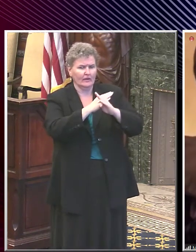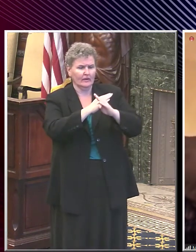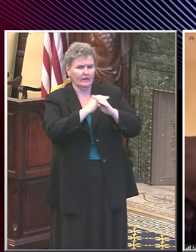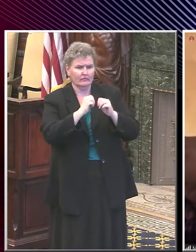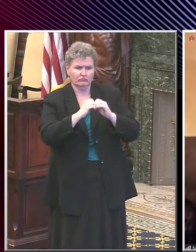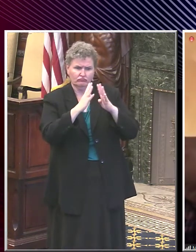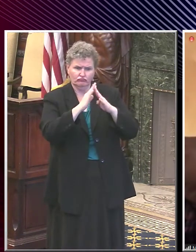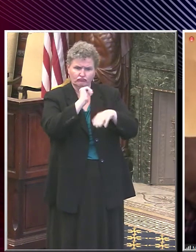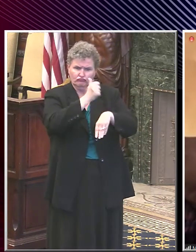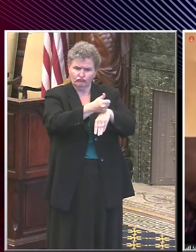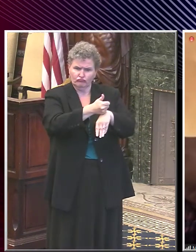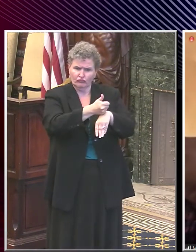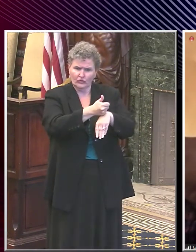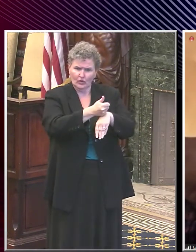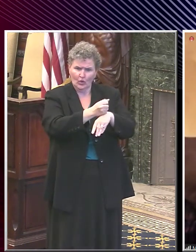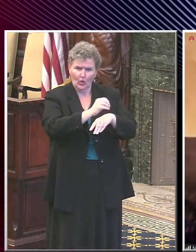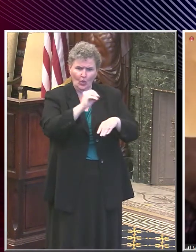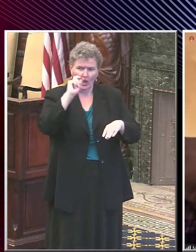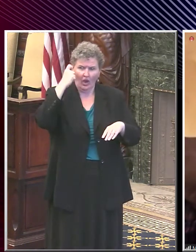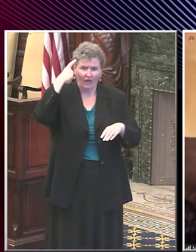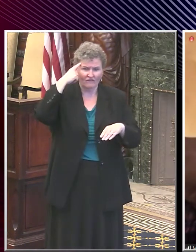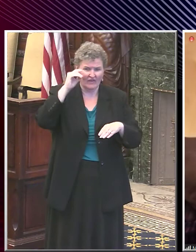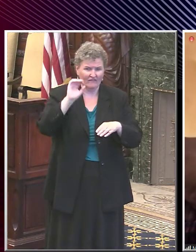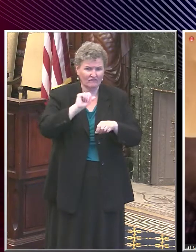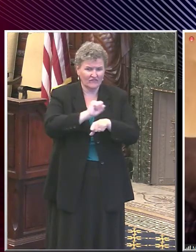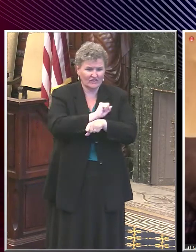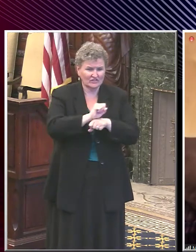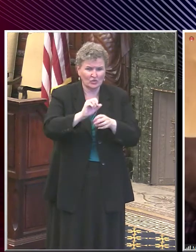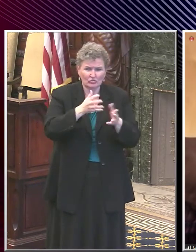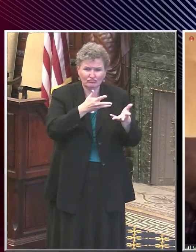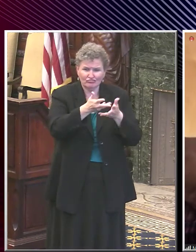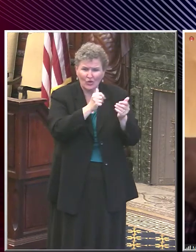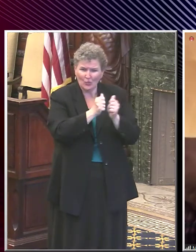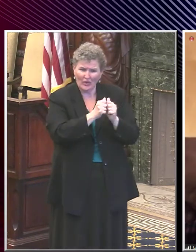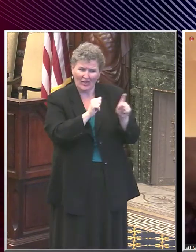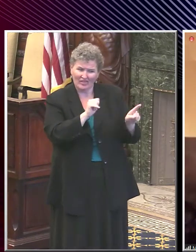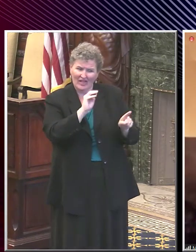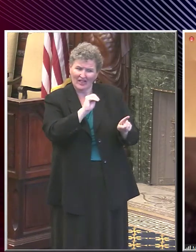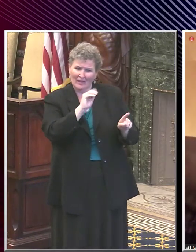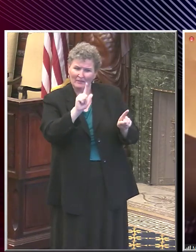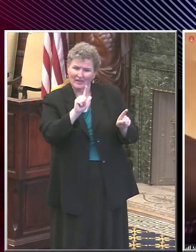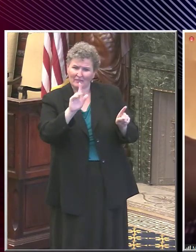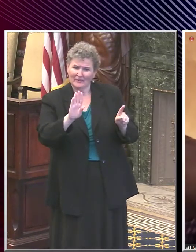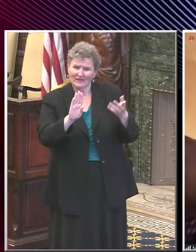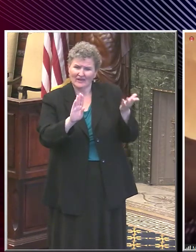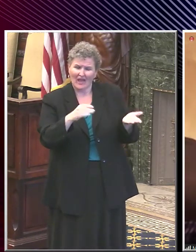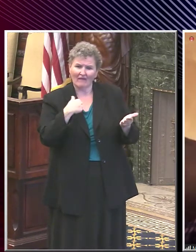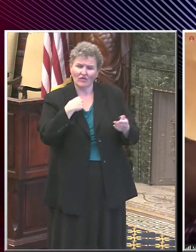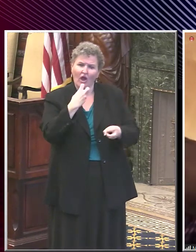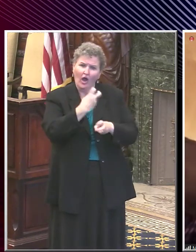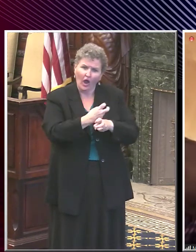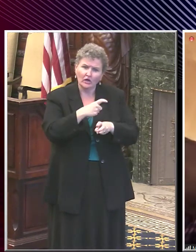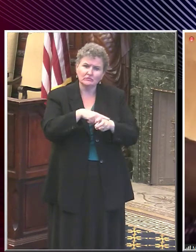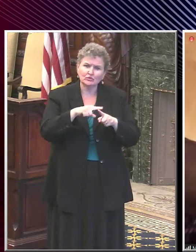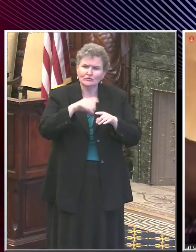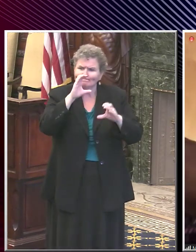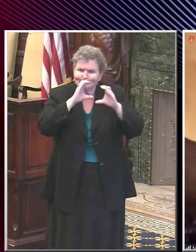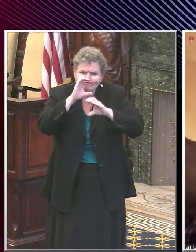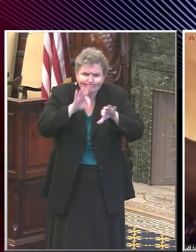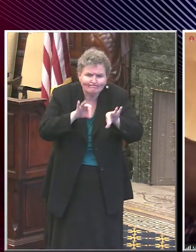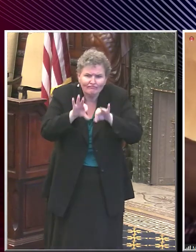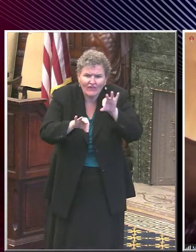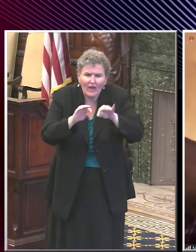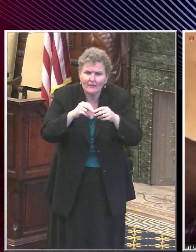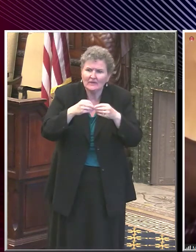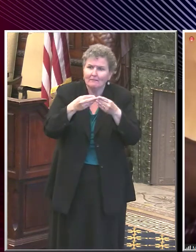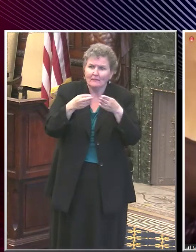there's no government function or interaction with that. We had a very hard time trying to find just what we thought was public safety information